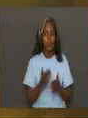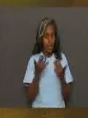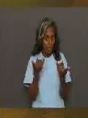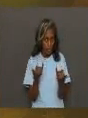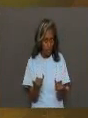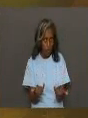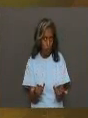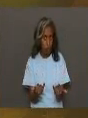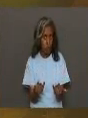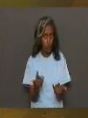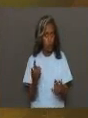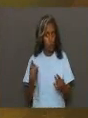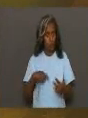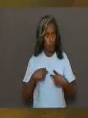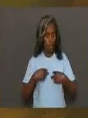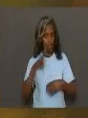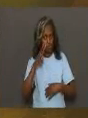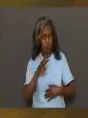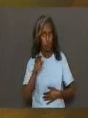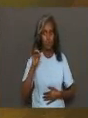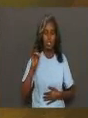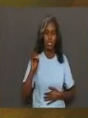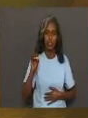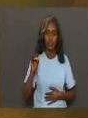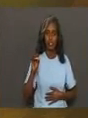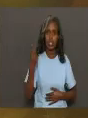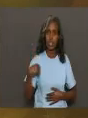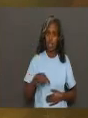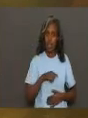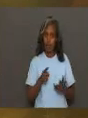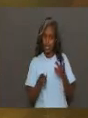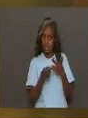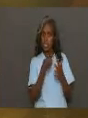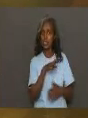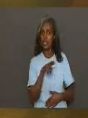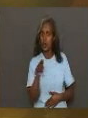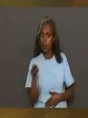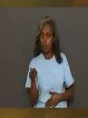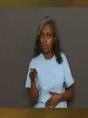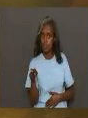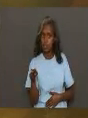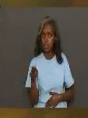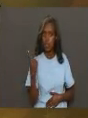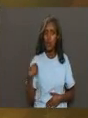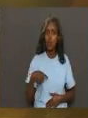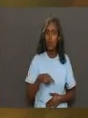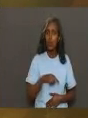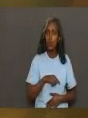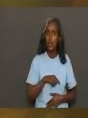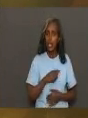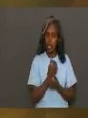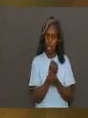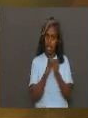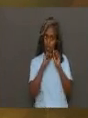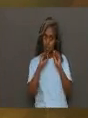Now that we have 2 zeros in our third row, we can